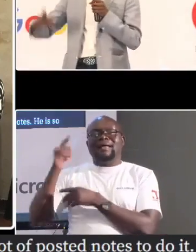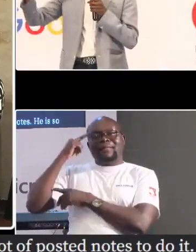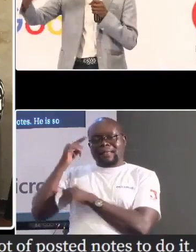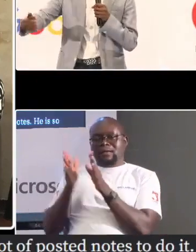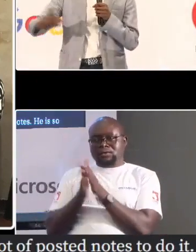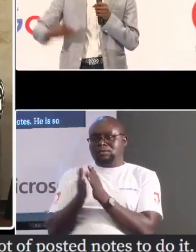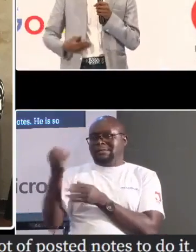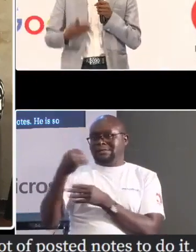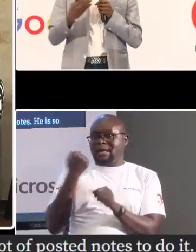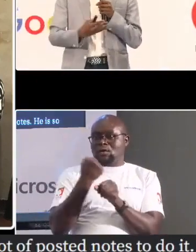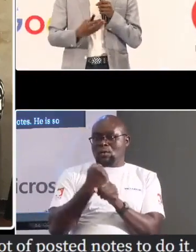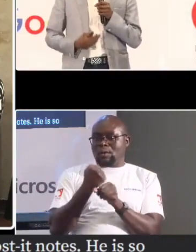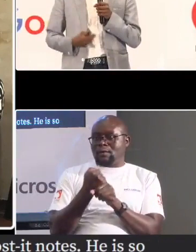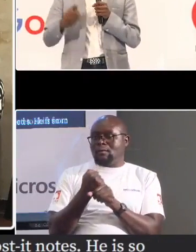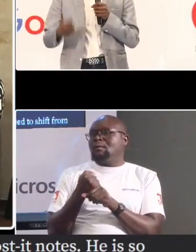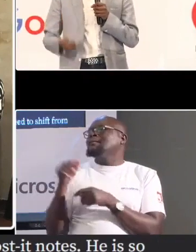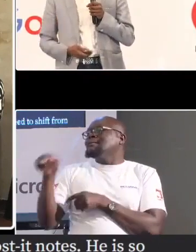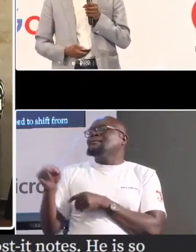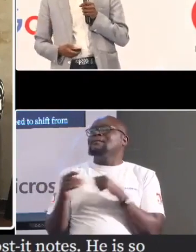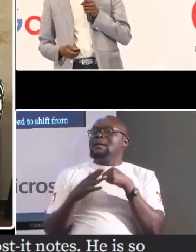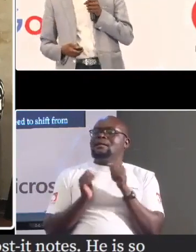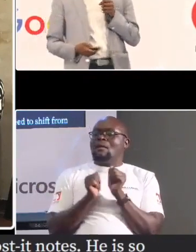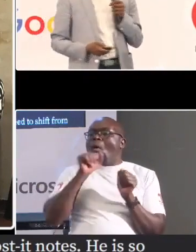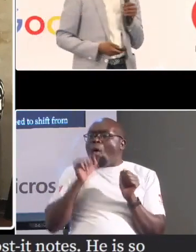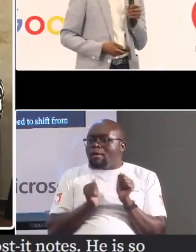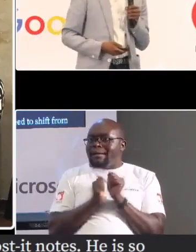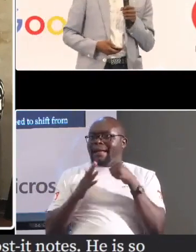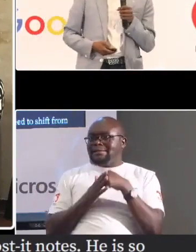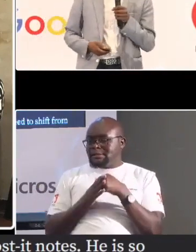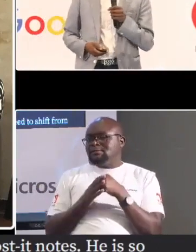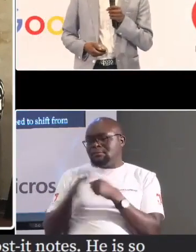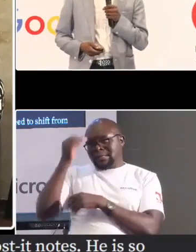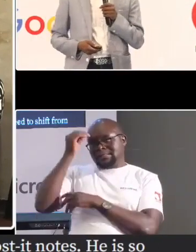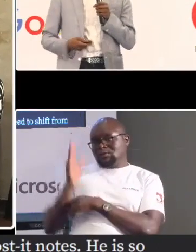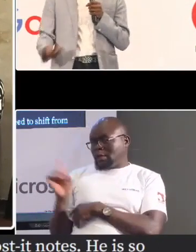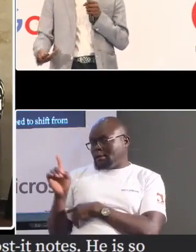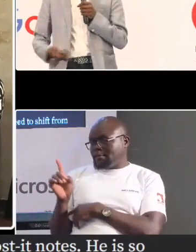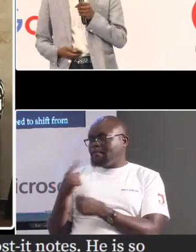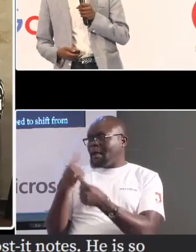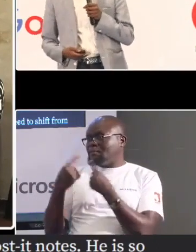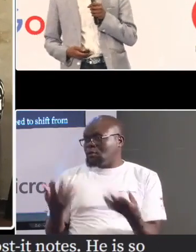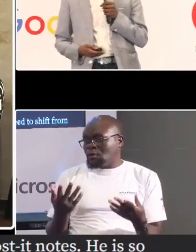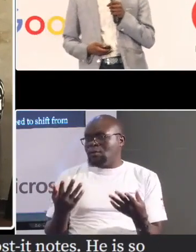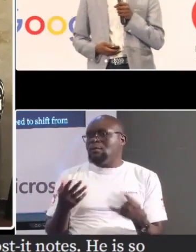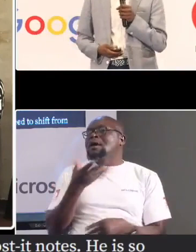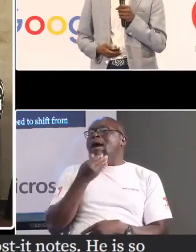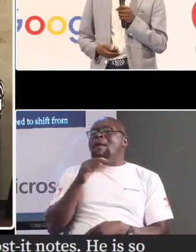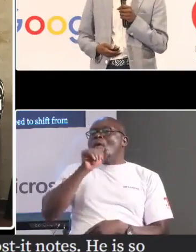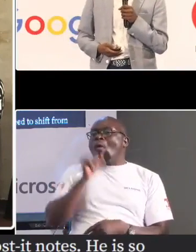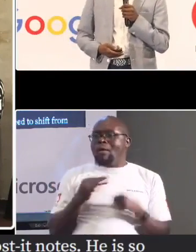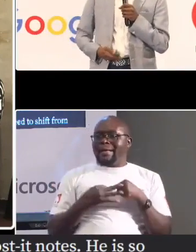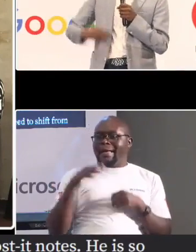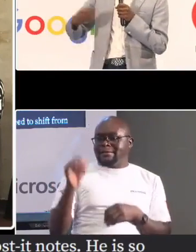design doing. On screen is a 19-year-old Hong Kong student talking to a man in his